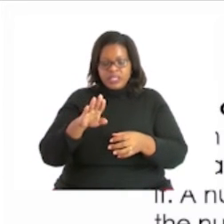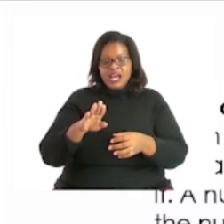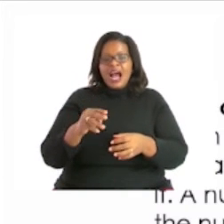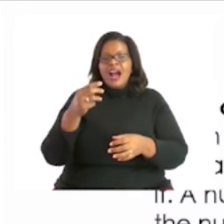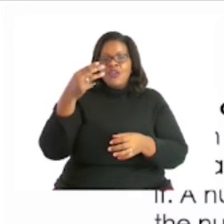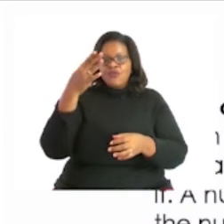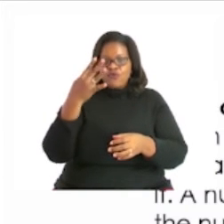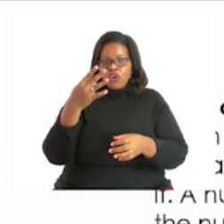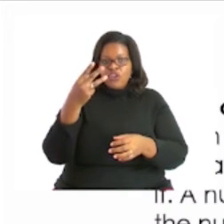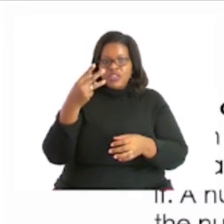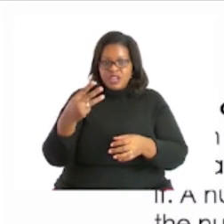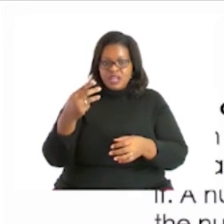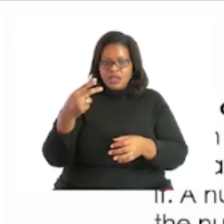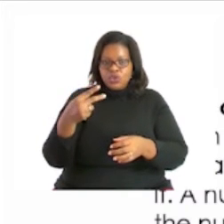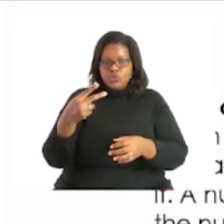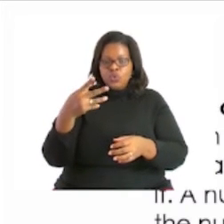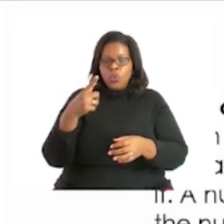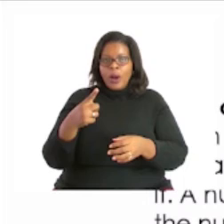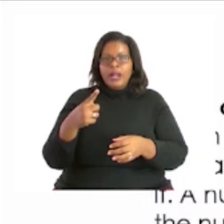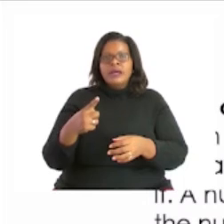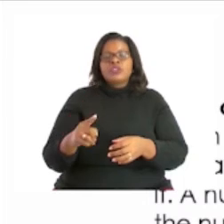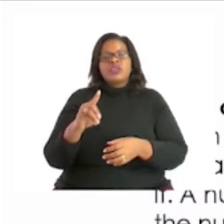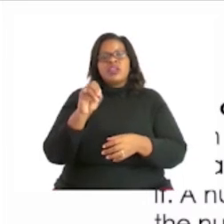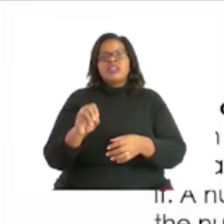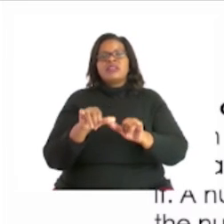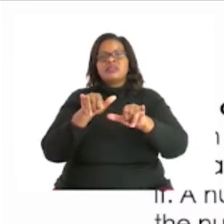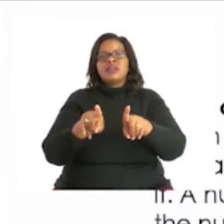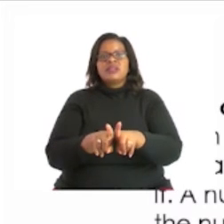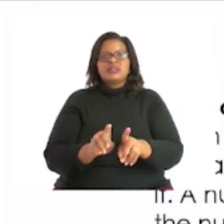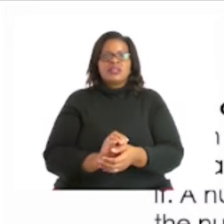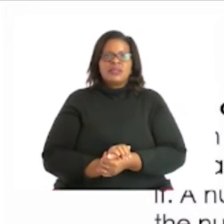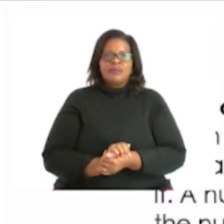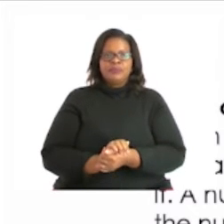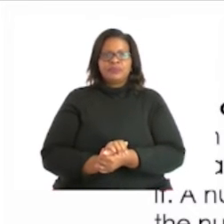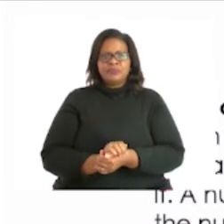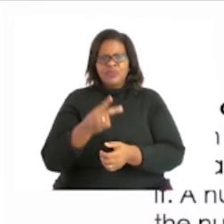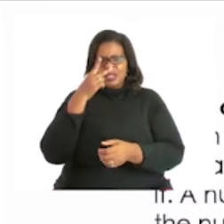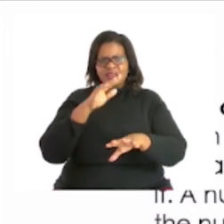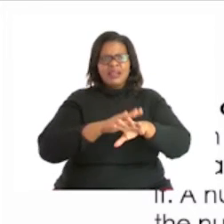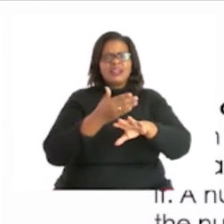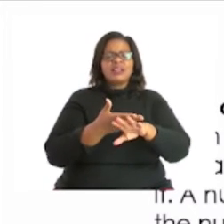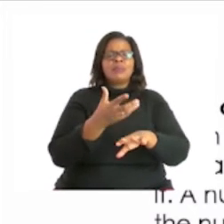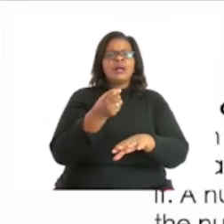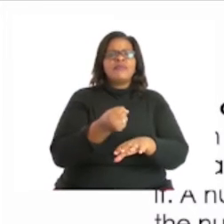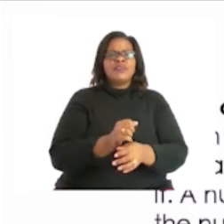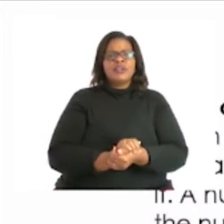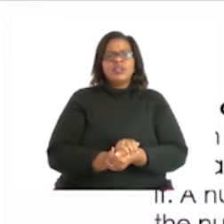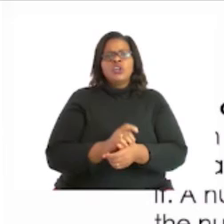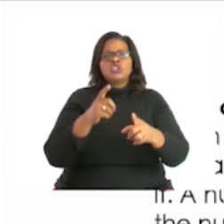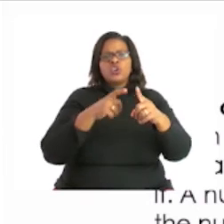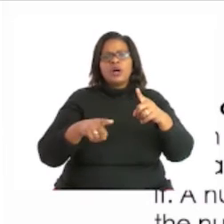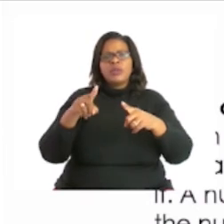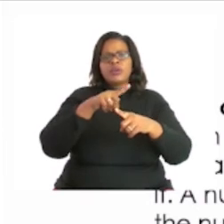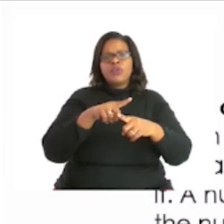3, 2, 1, then the 10 will stay the same. Now let's look at the example. Rounding off